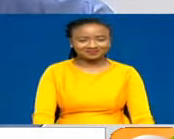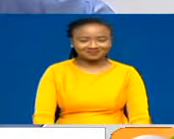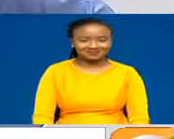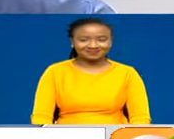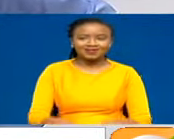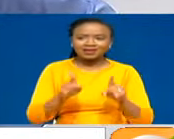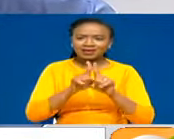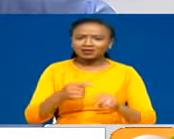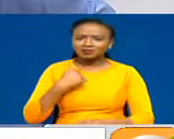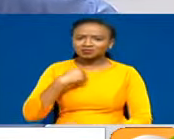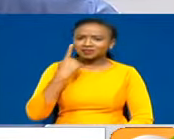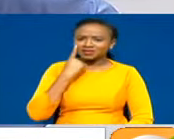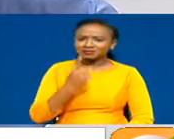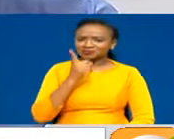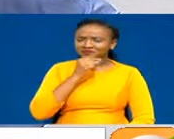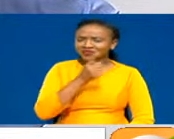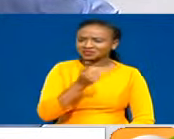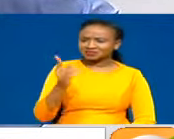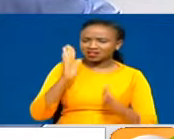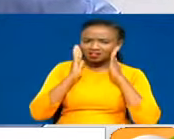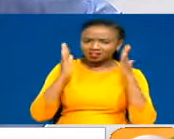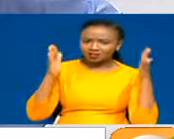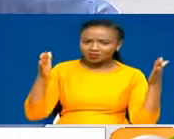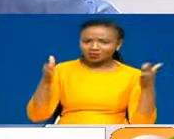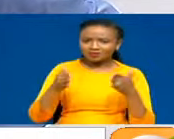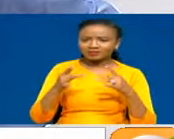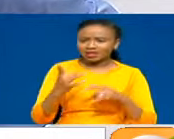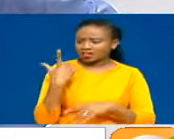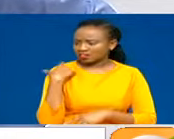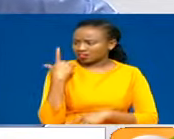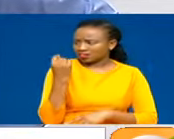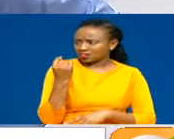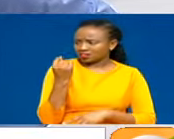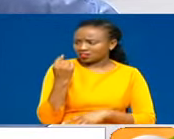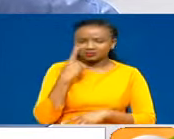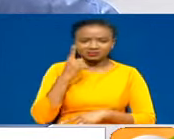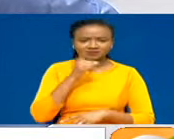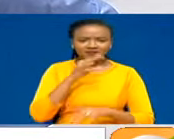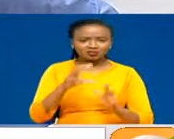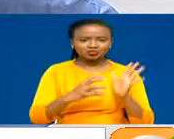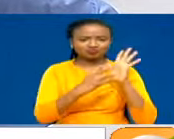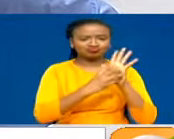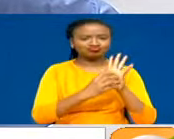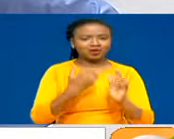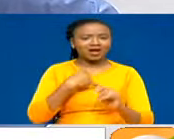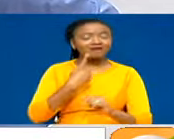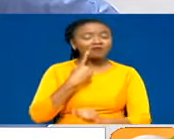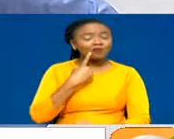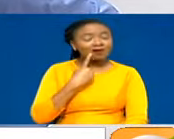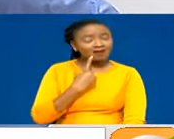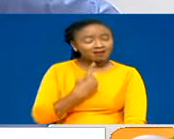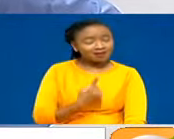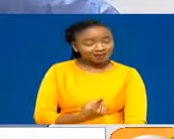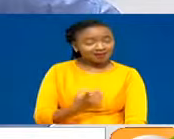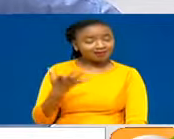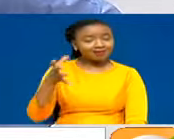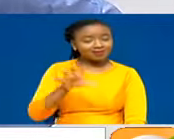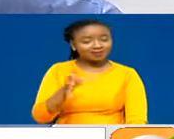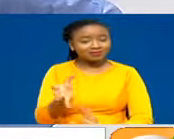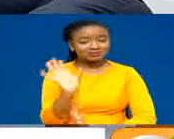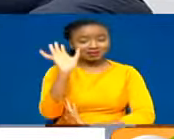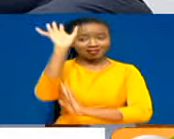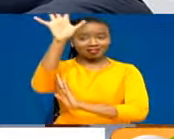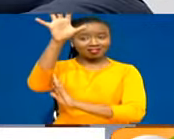you know, I just saw the commitment just today. This press release was done today. 100 basketball courts across the